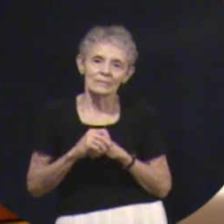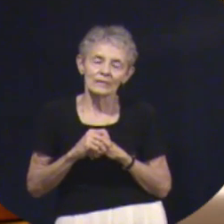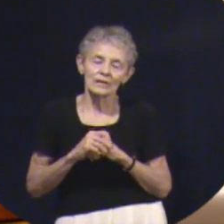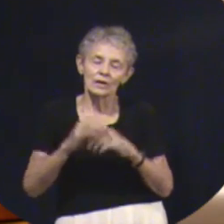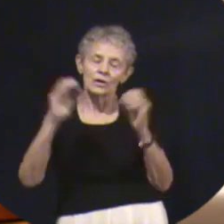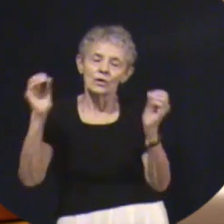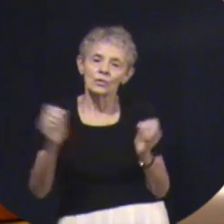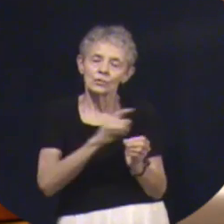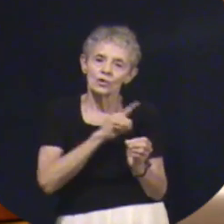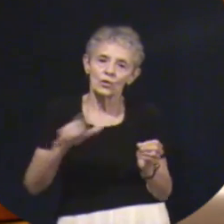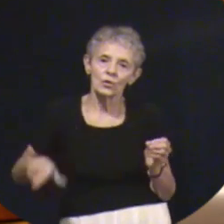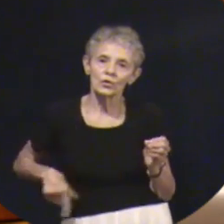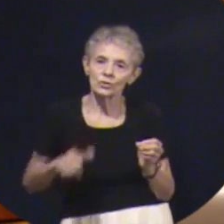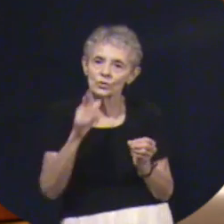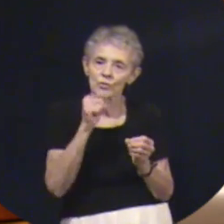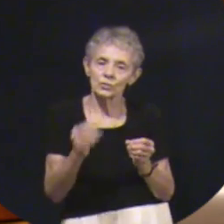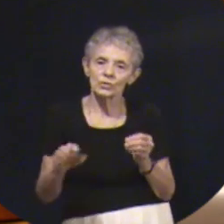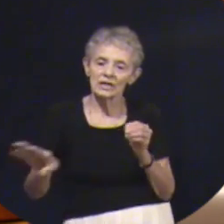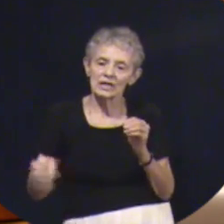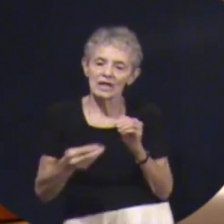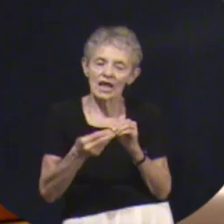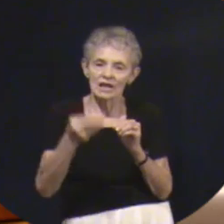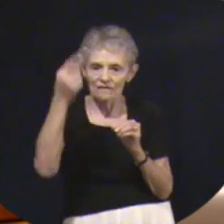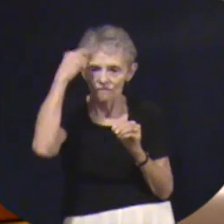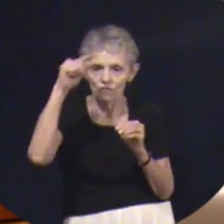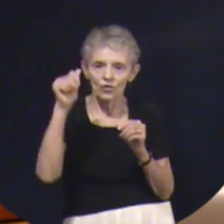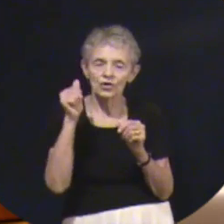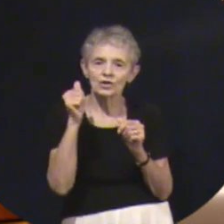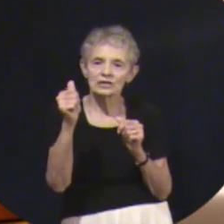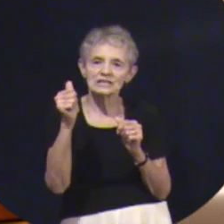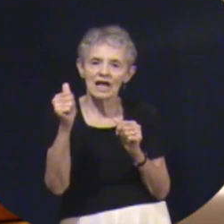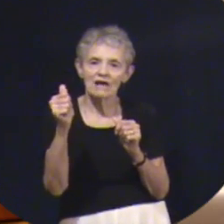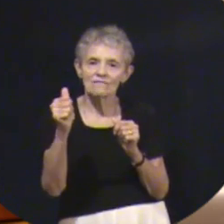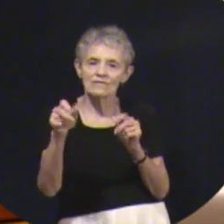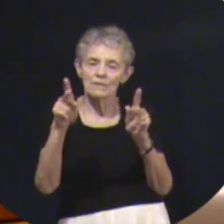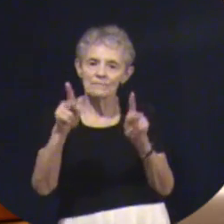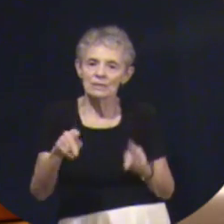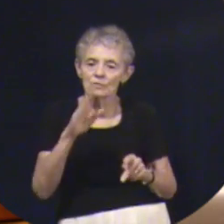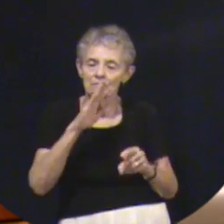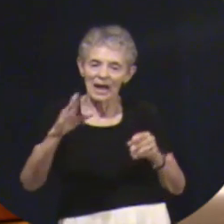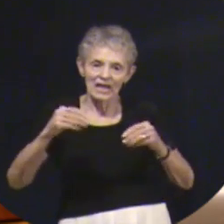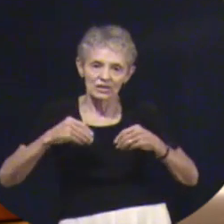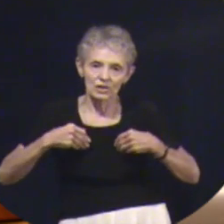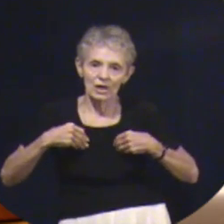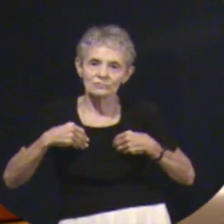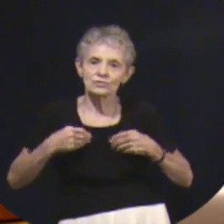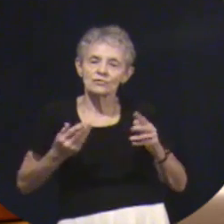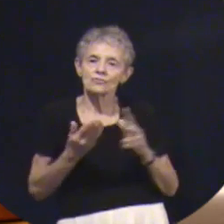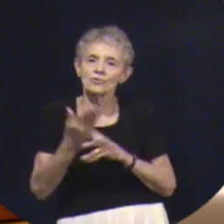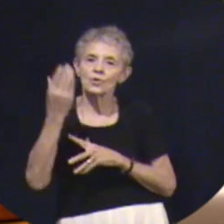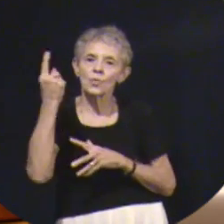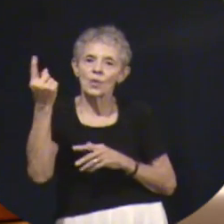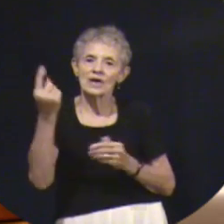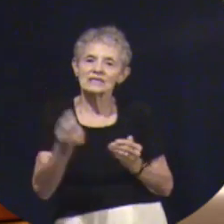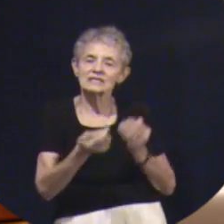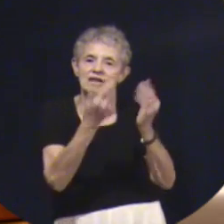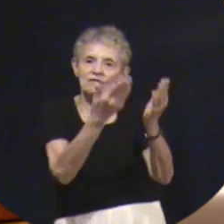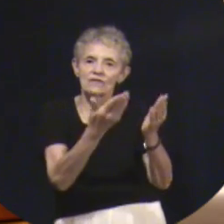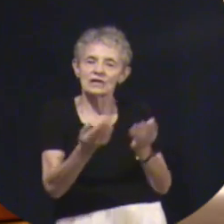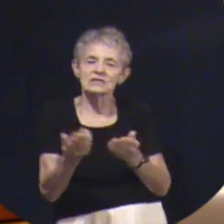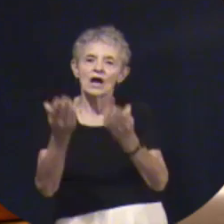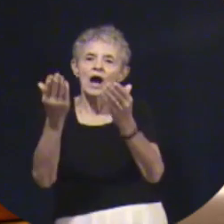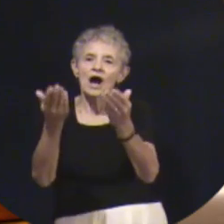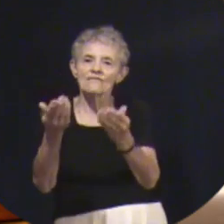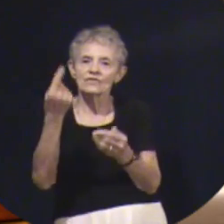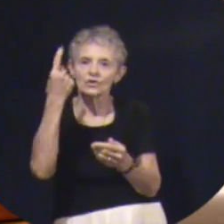O Lord, who gained for yourself a people by adoption, through the one sacrifice offered once for